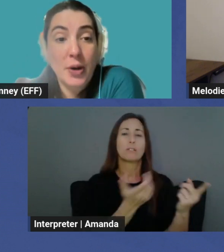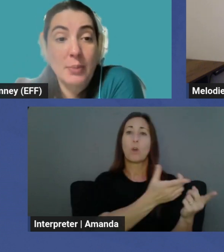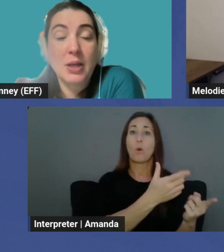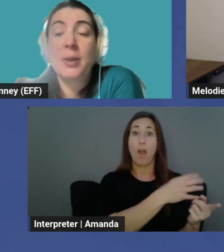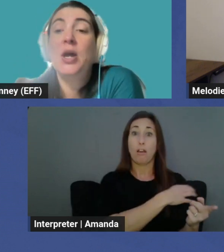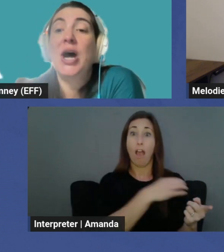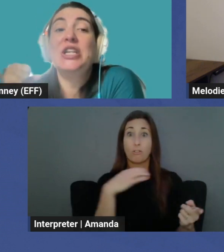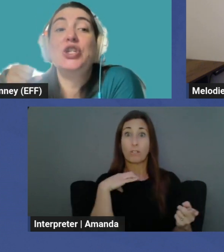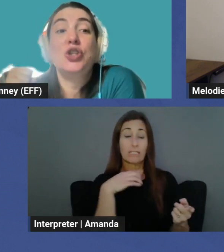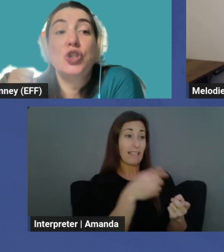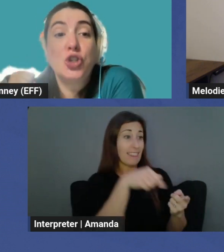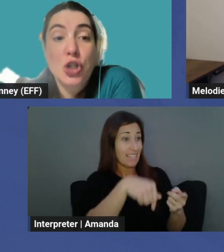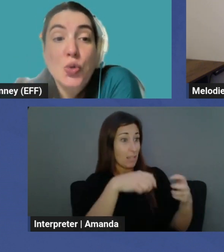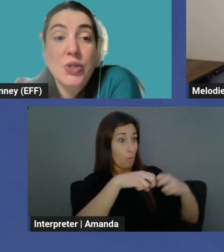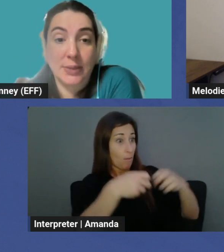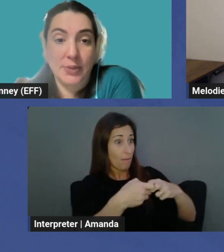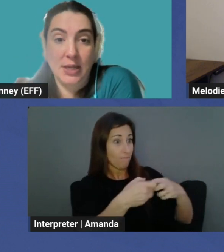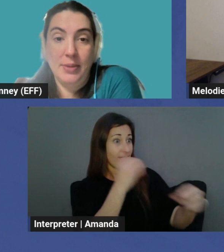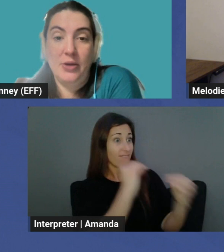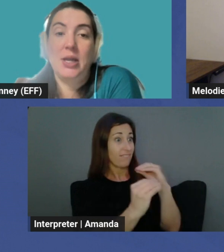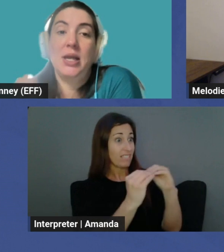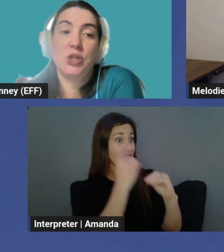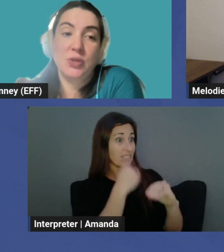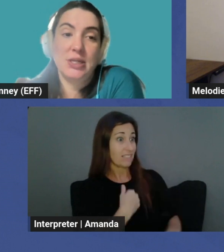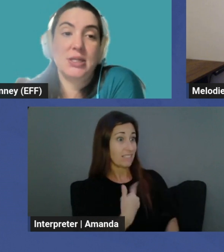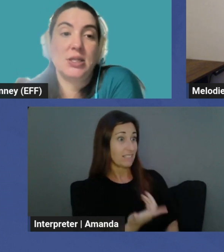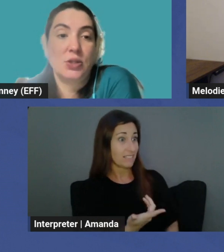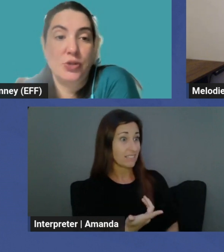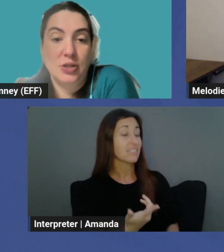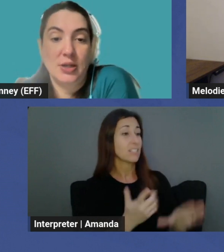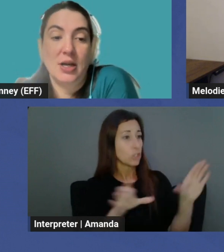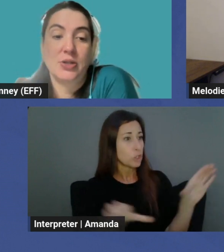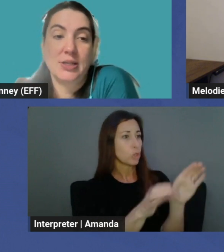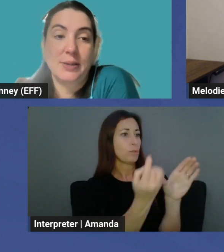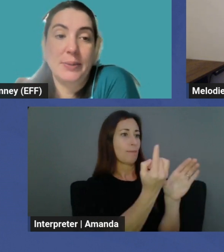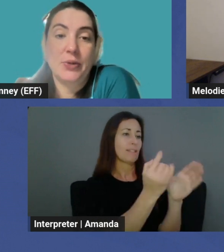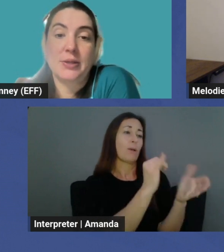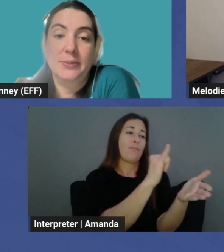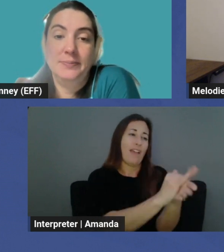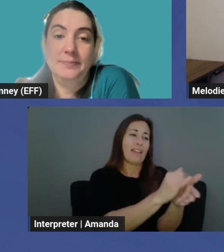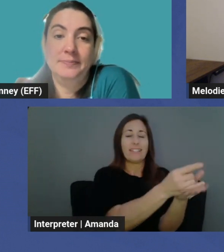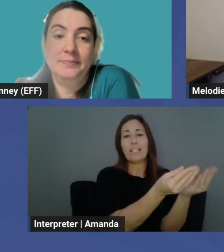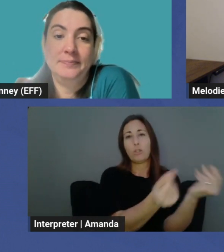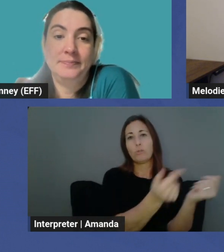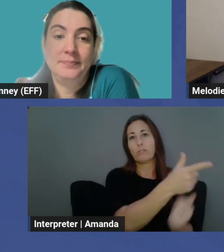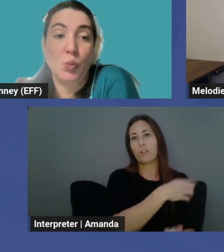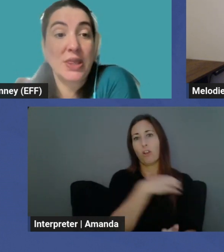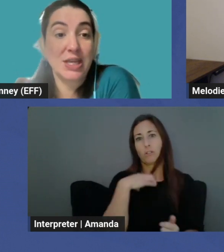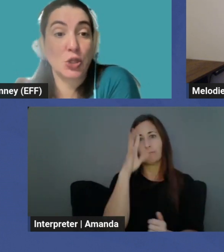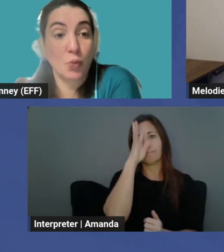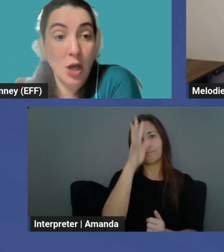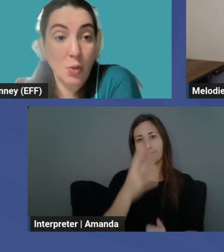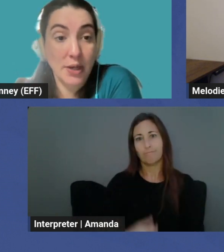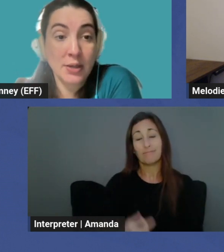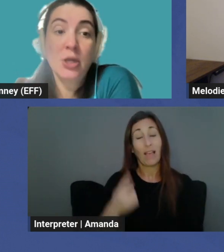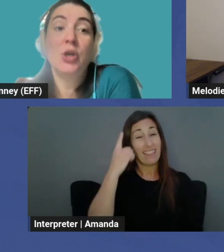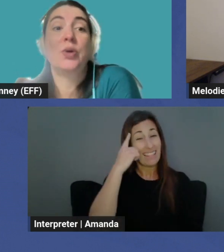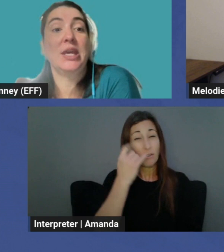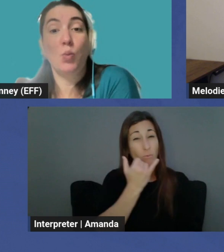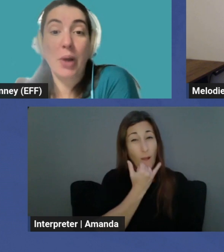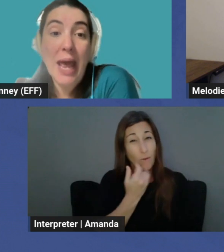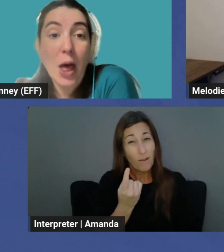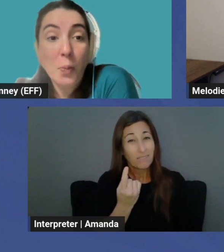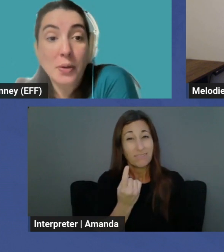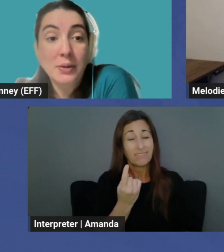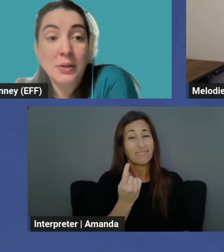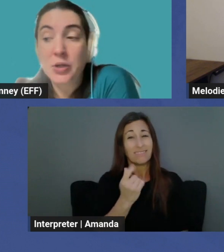known problem. I need you to do something about it. And so this is the solution that Congress has come up with. We think it's the wrong one. We think it